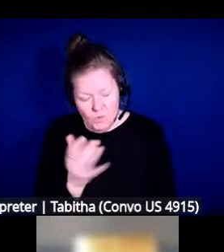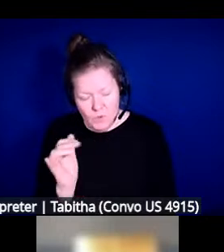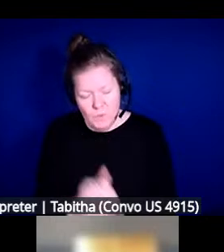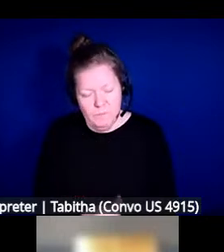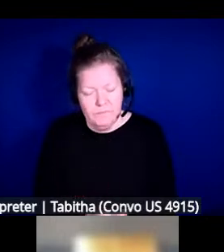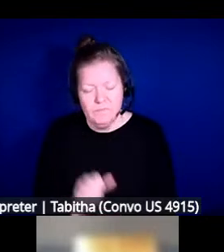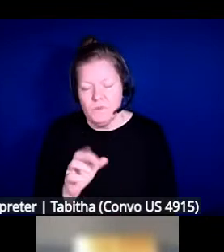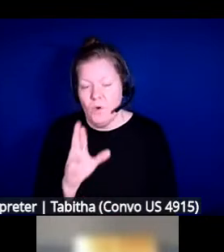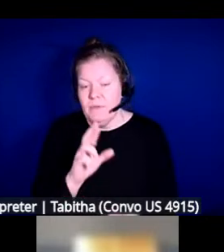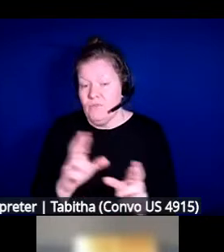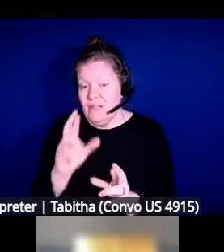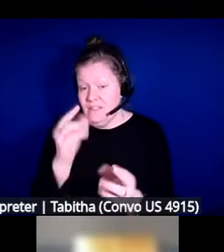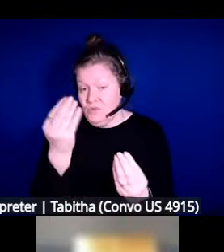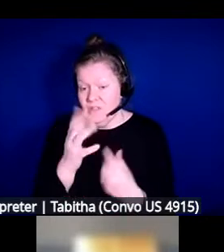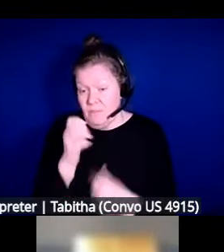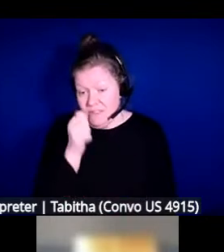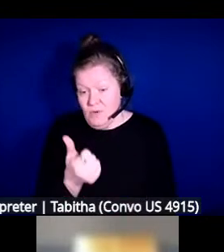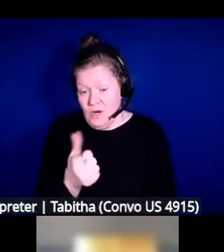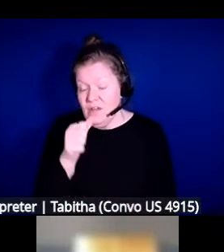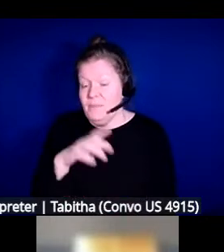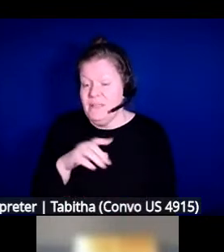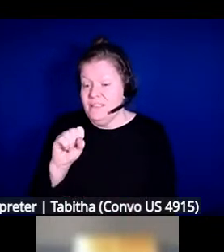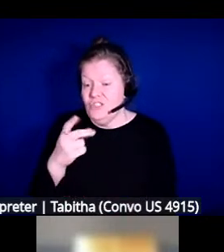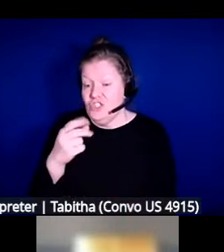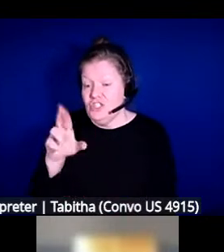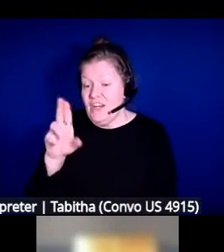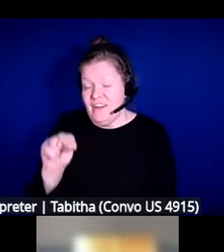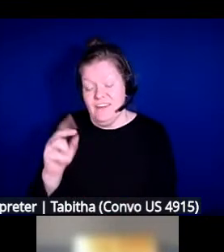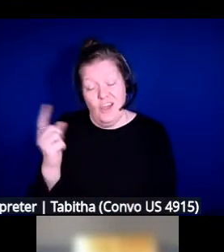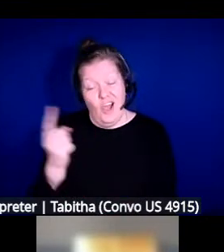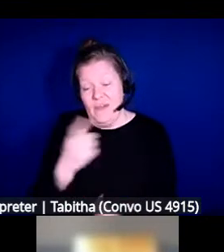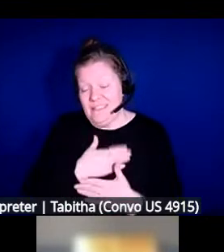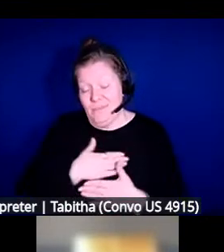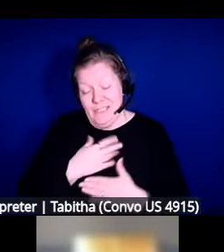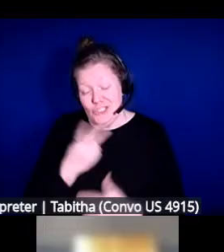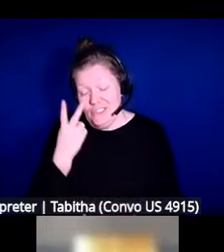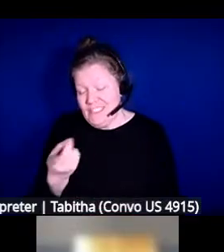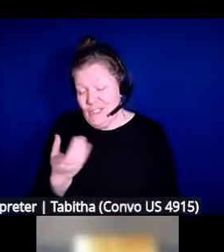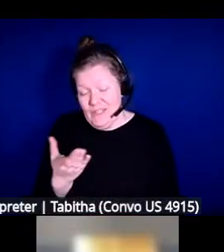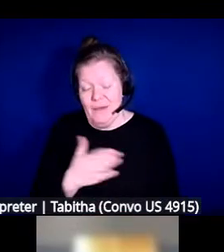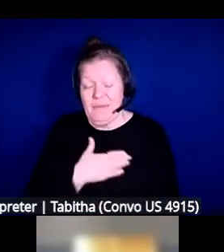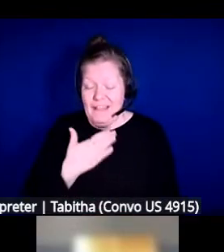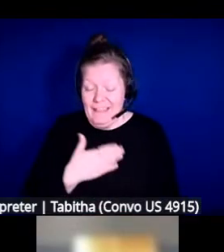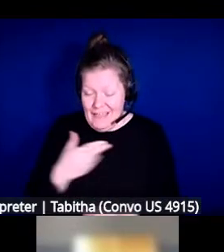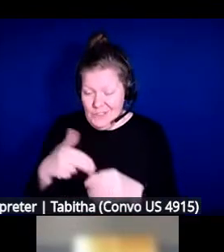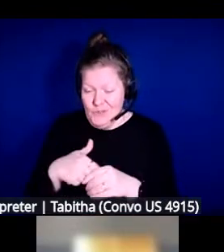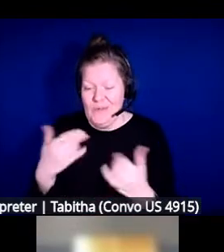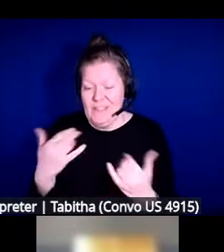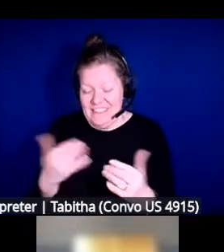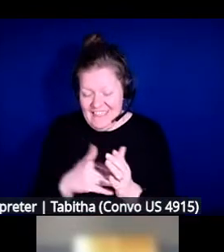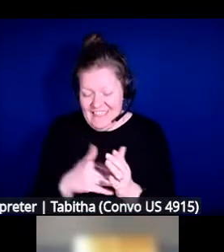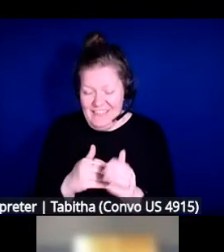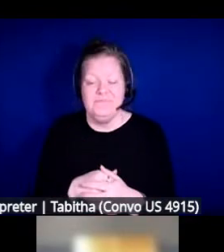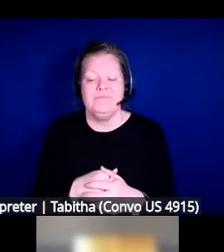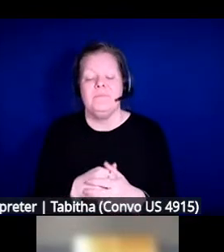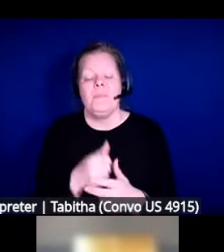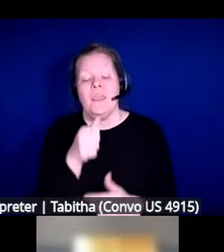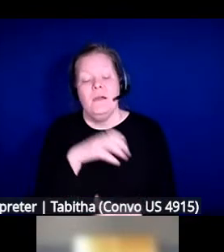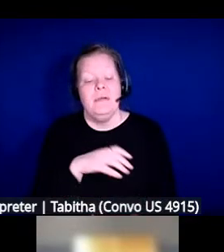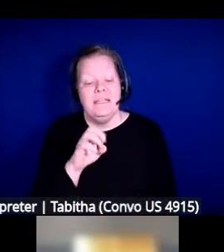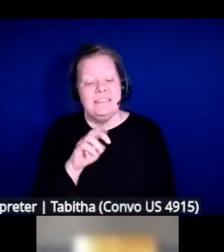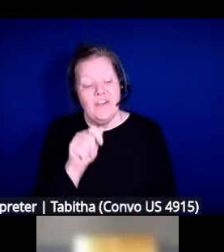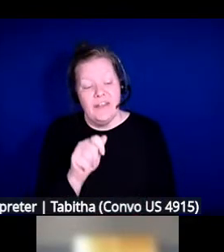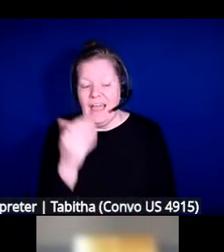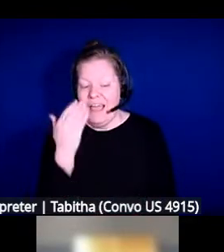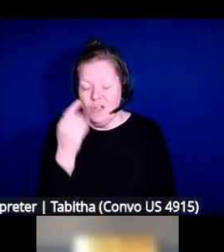too, or be ready to tell me about that tomorrow. Miss Sharon, always a pleasure to see you here. Glad to have you with us again. Miss Erica, I